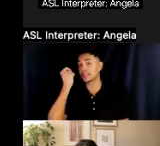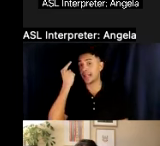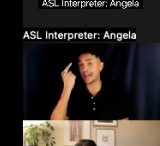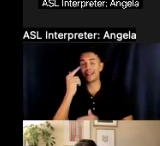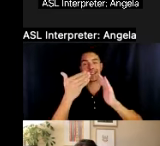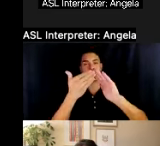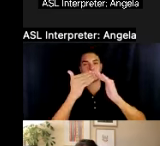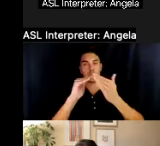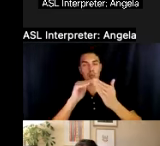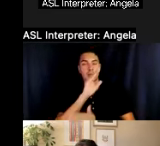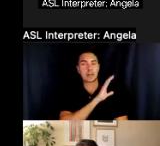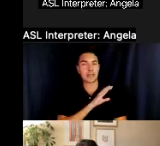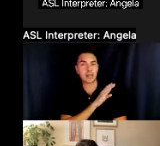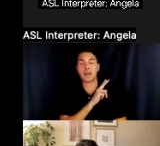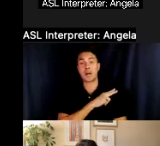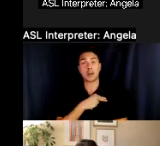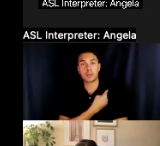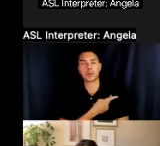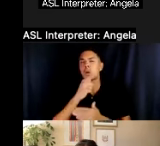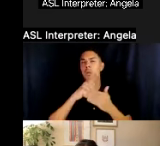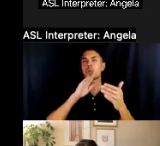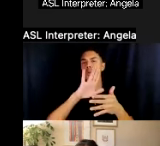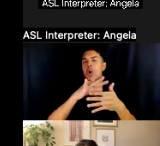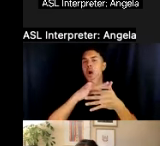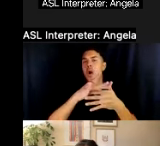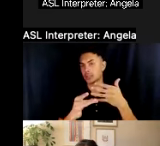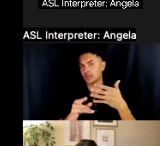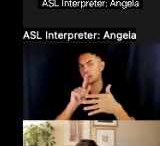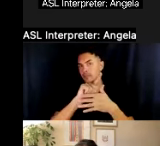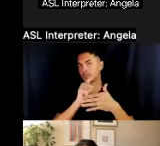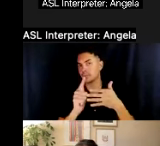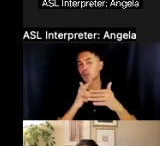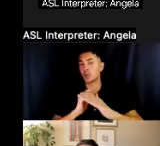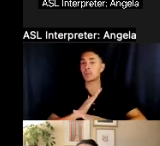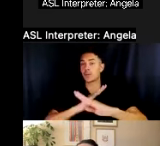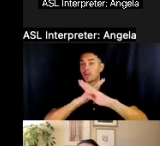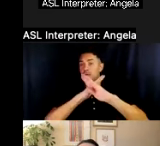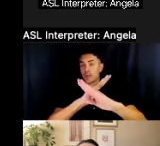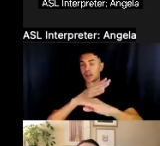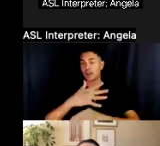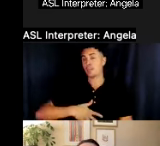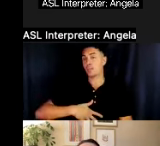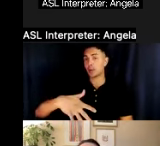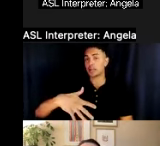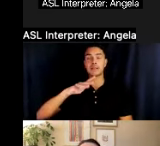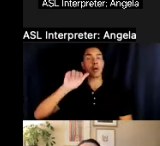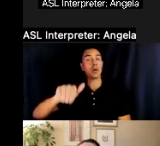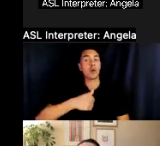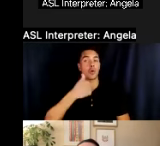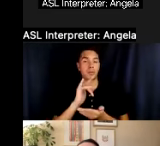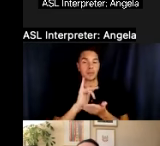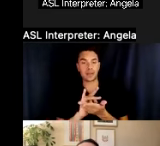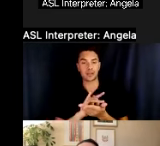clinic or hospital might offer as an alternative to prevent the pregnancy, offering other pharmaceuticals,